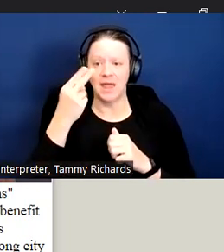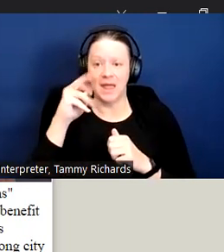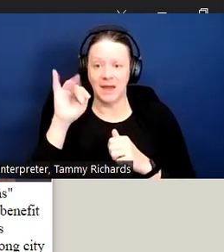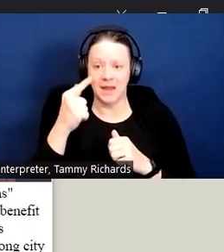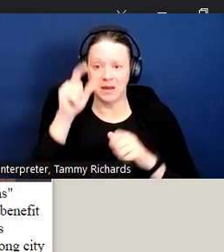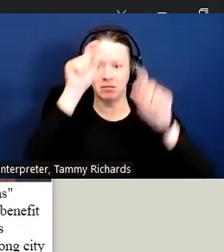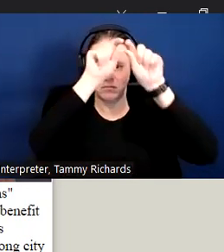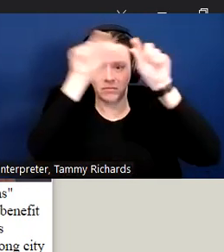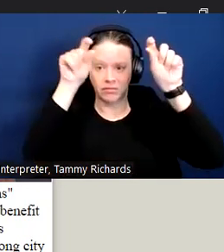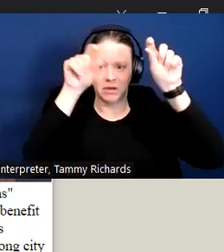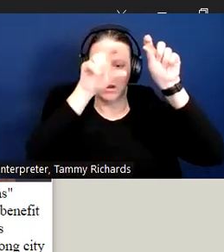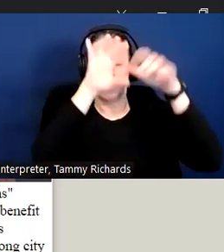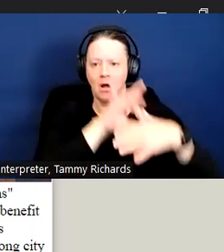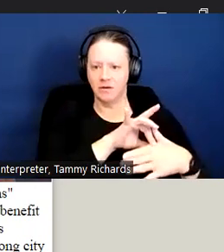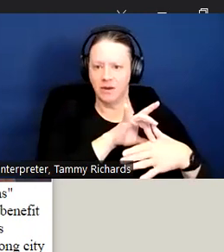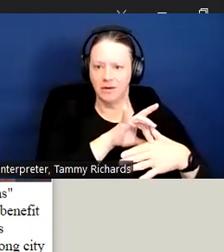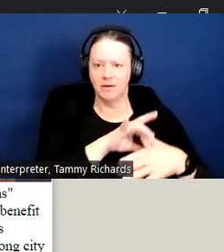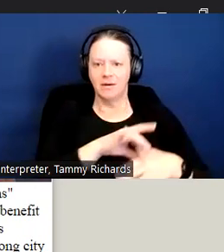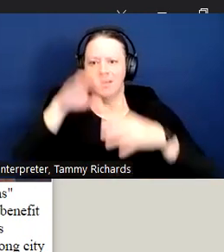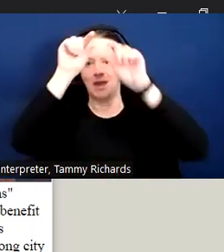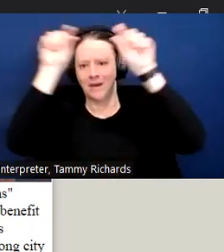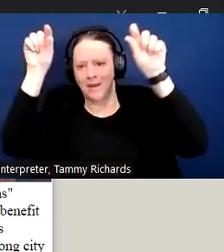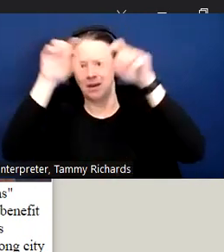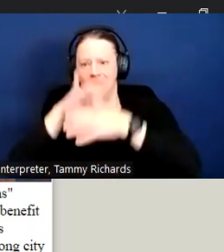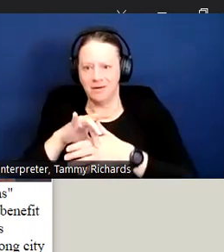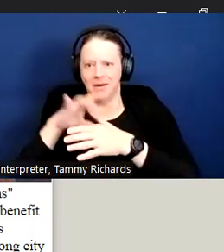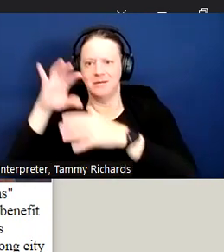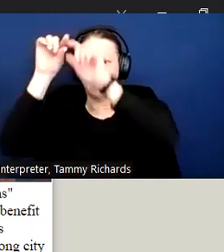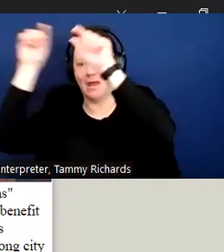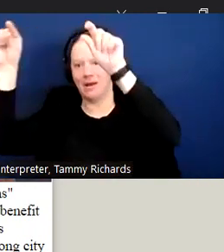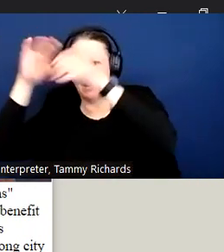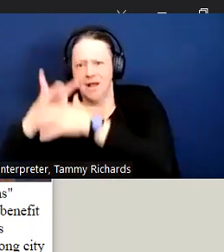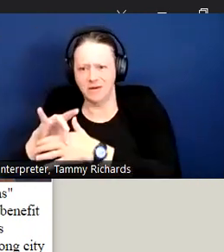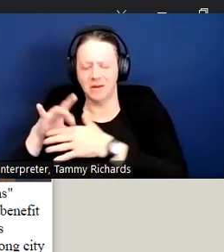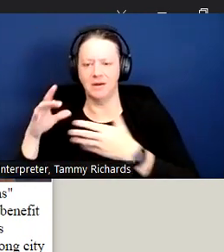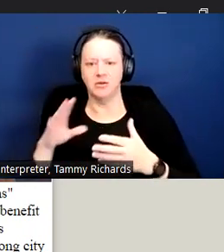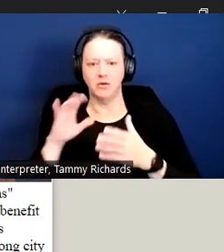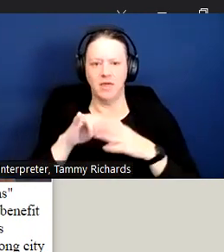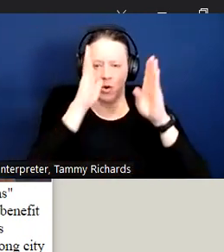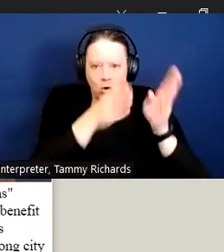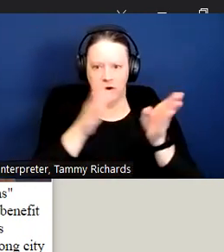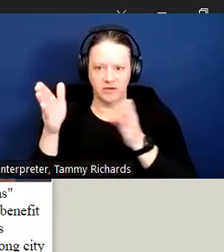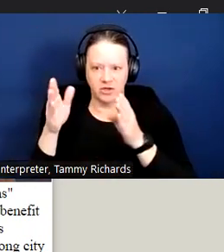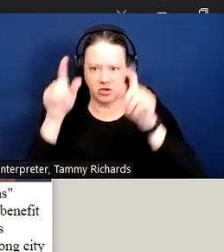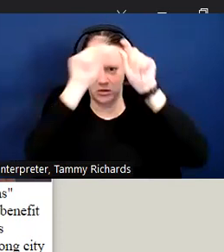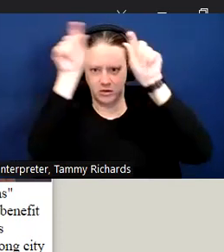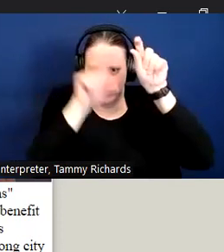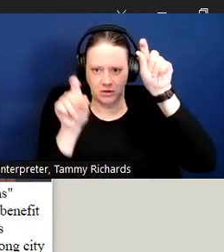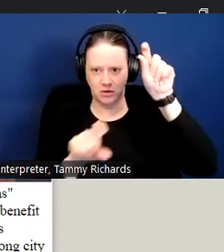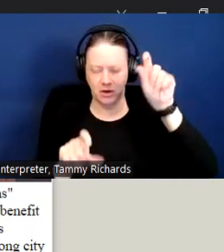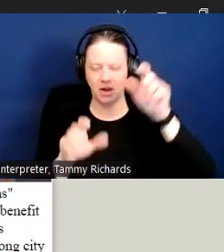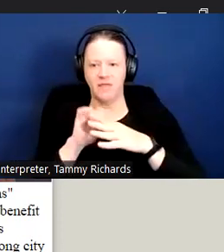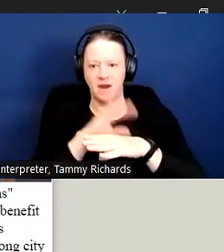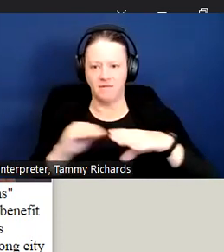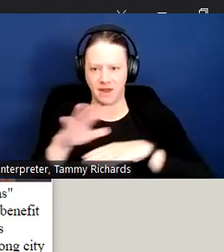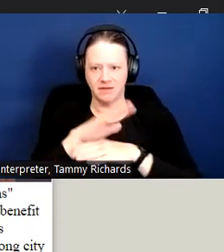content. That's the purpose of it. So that organization of the content on the page affects its meaning, and we need to make sure we